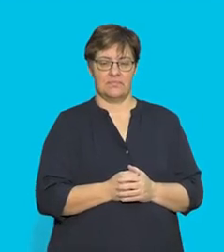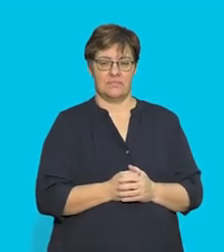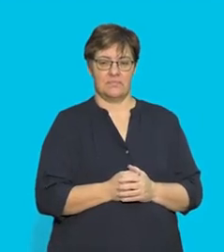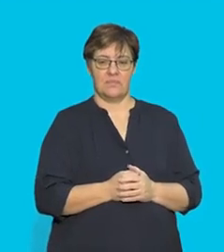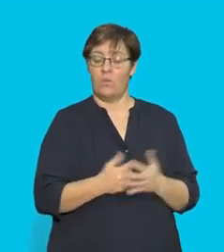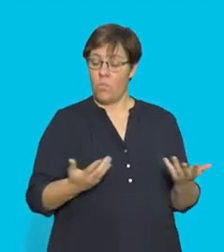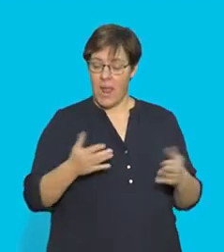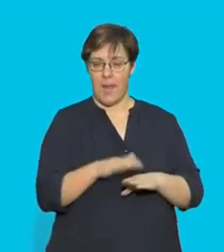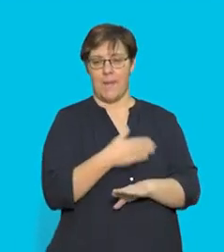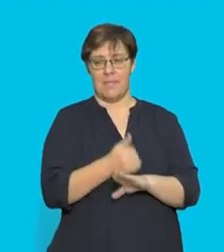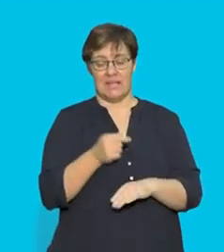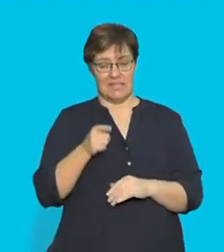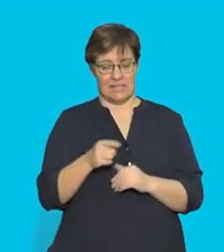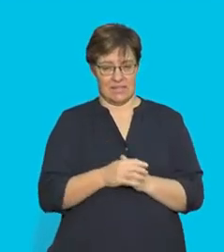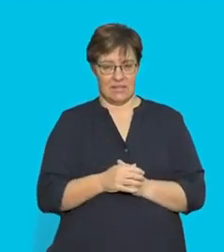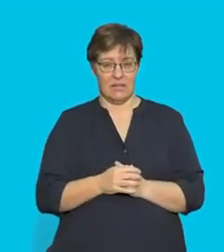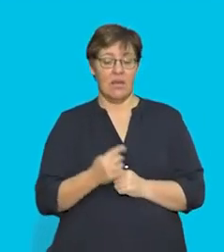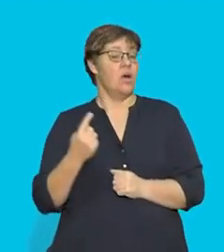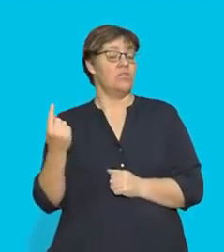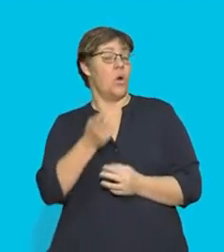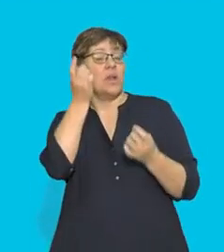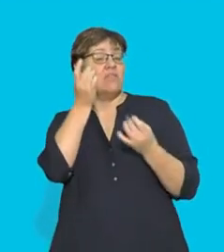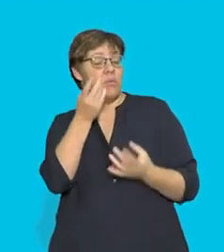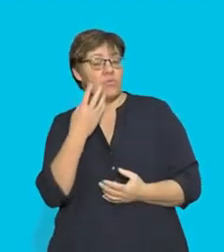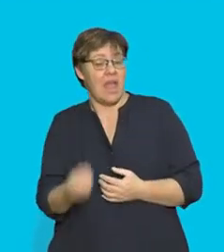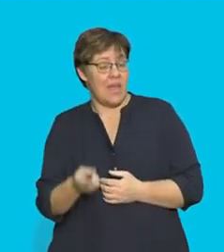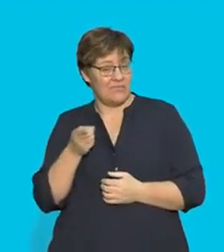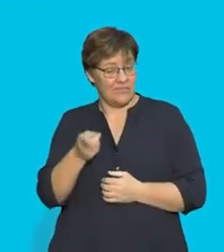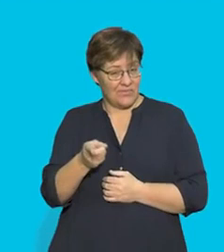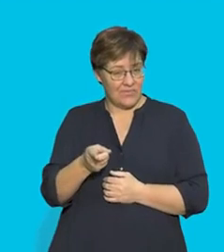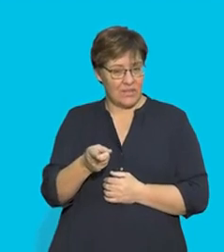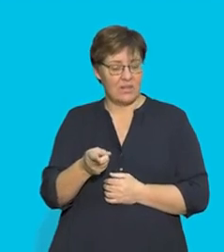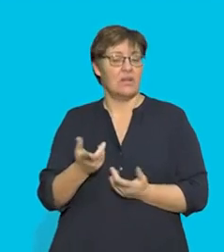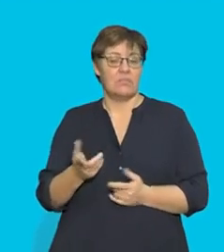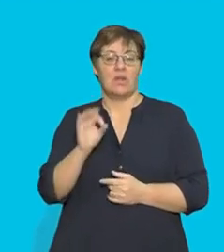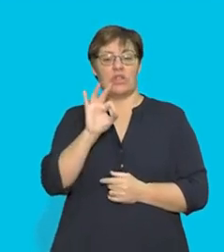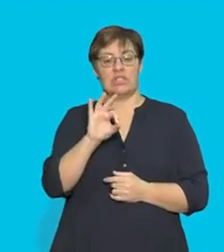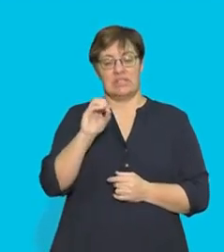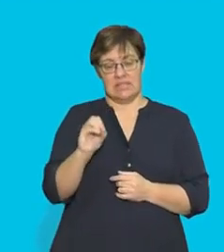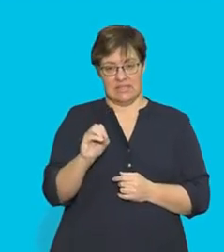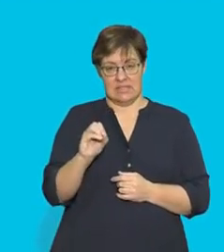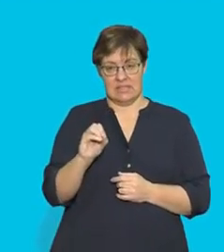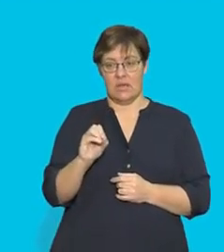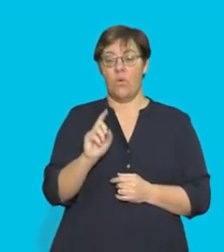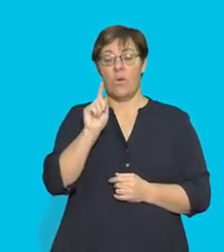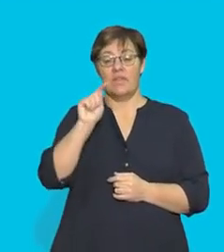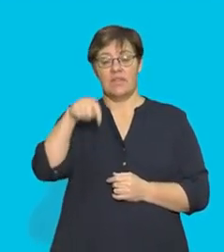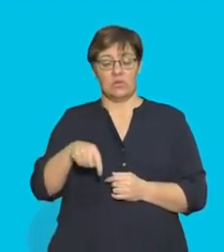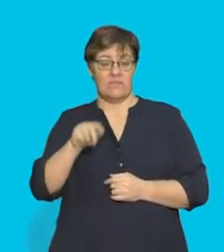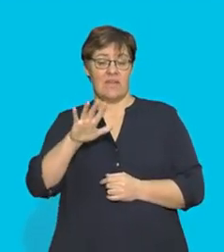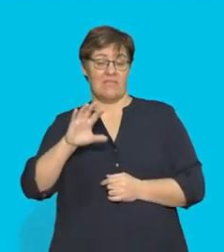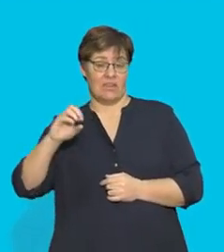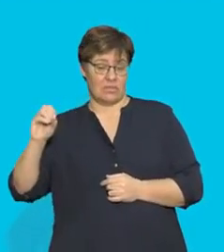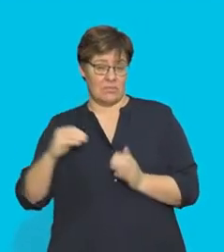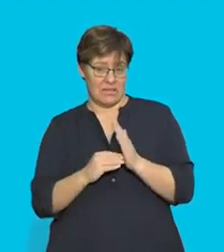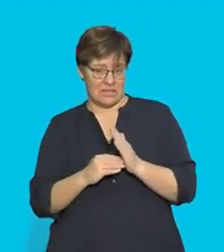plane at the base. And the only bit of information we have for this triangle is 30 and 1,500